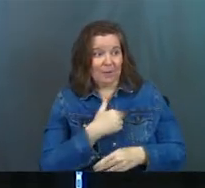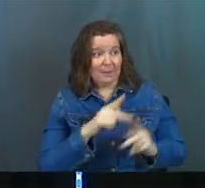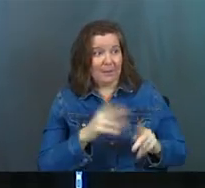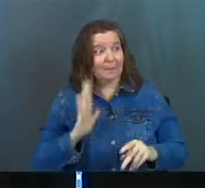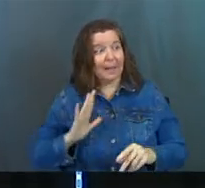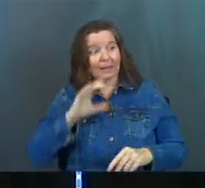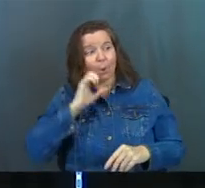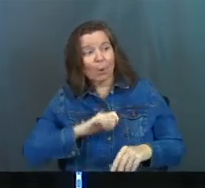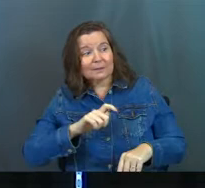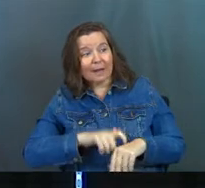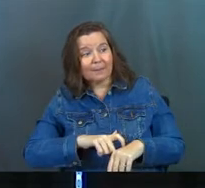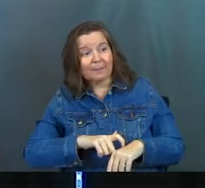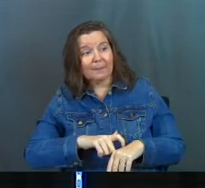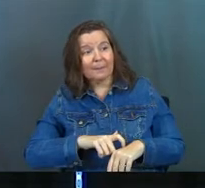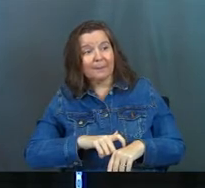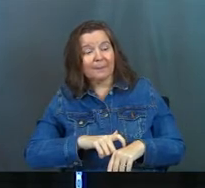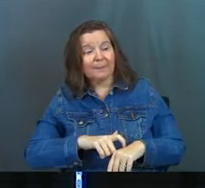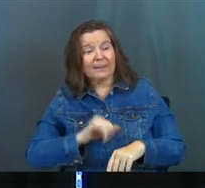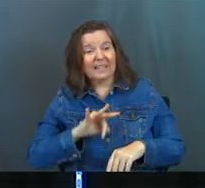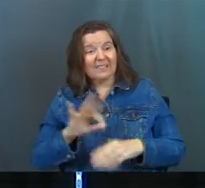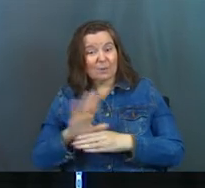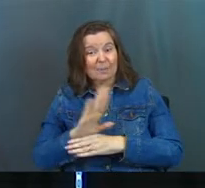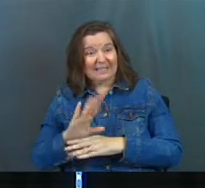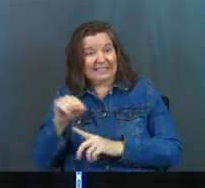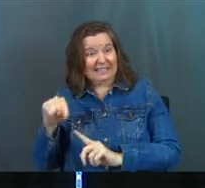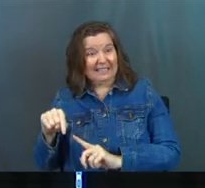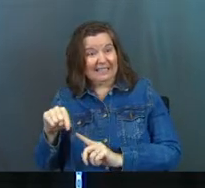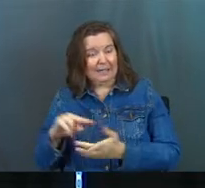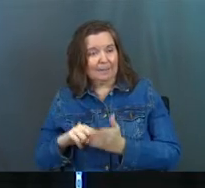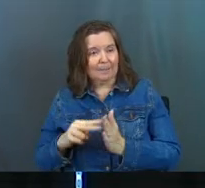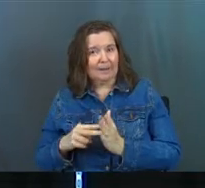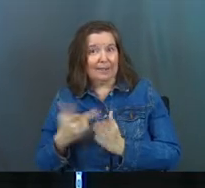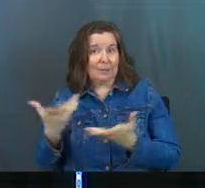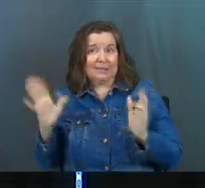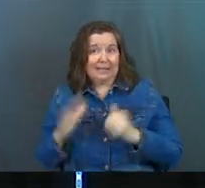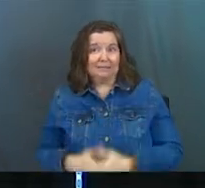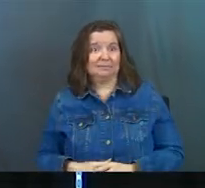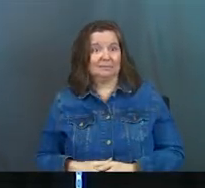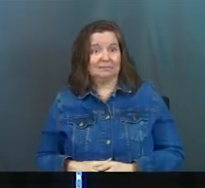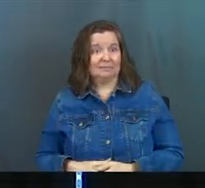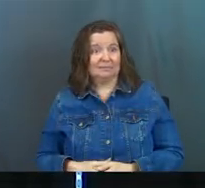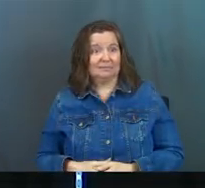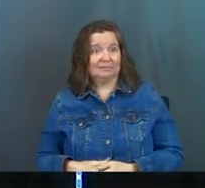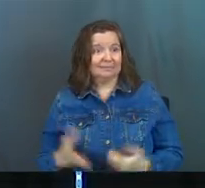people, back in the old days, if it was busy, that was it.